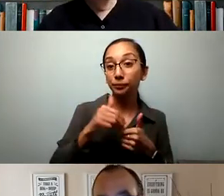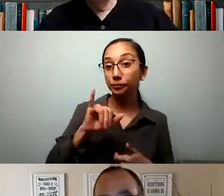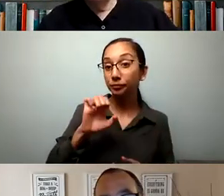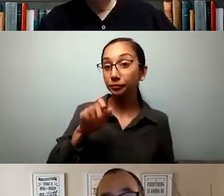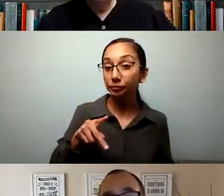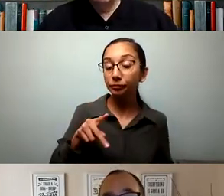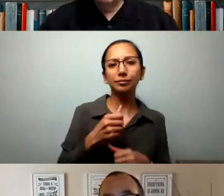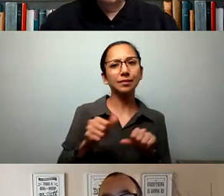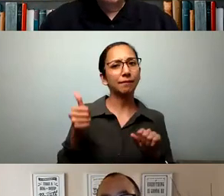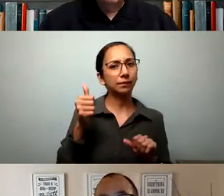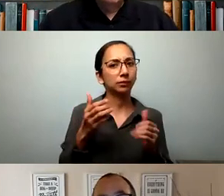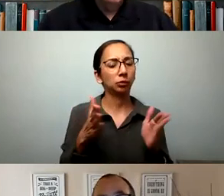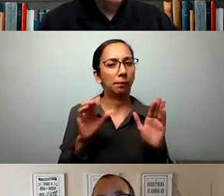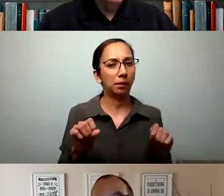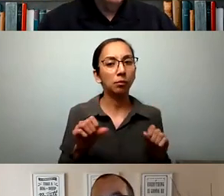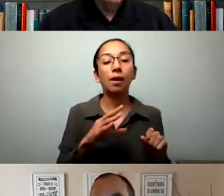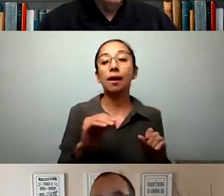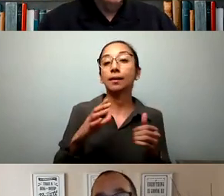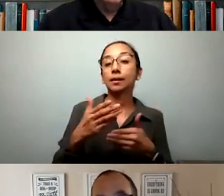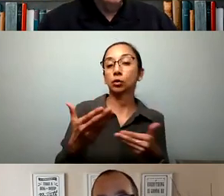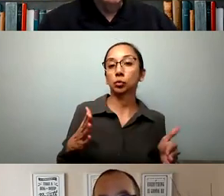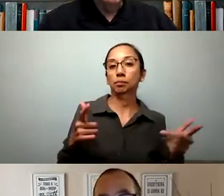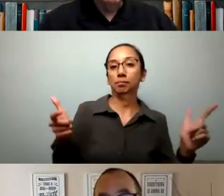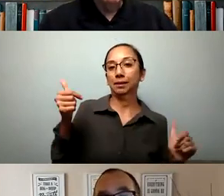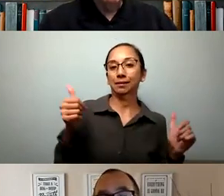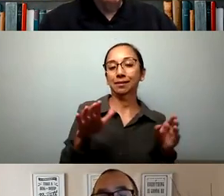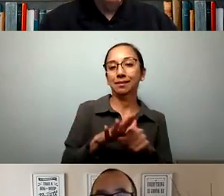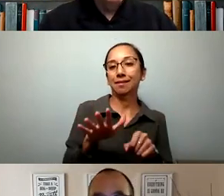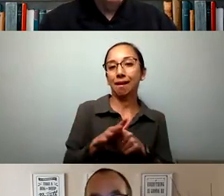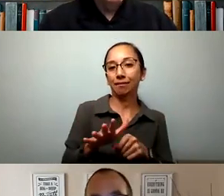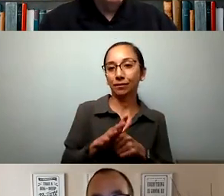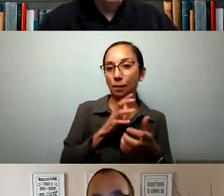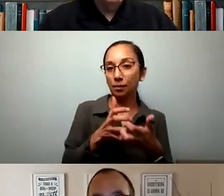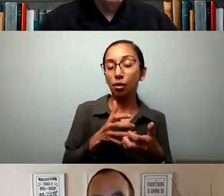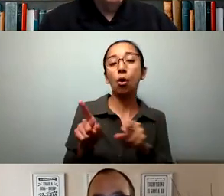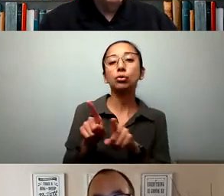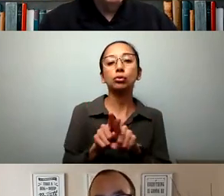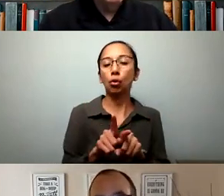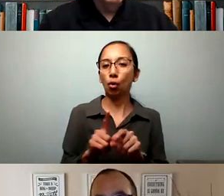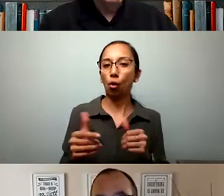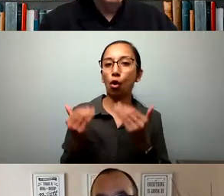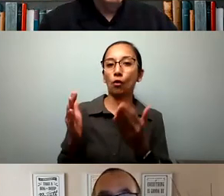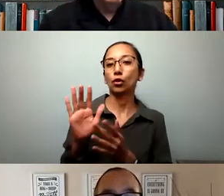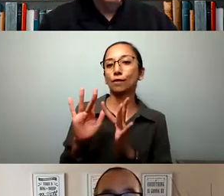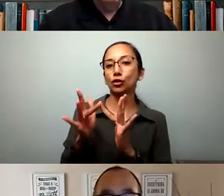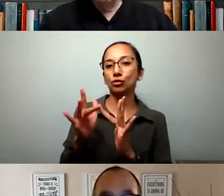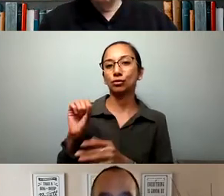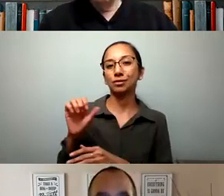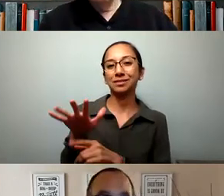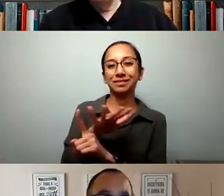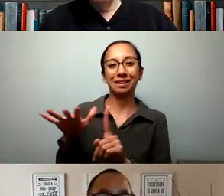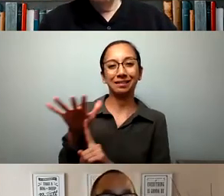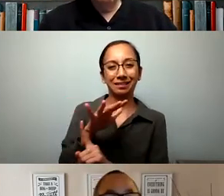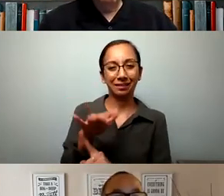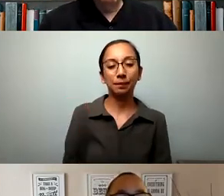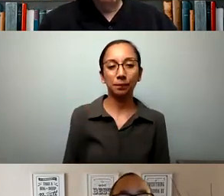safe as possible and in room spaces that are big enough to accommodate, as well as offering that virtual setting, if you will. Next slide.